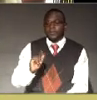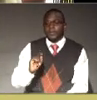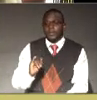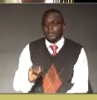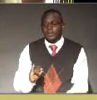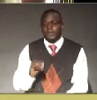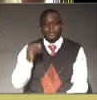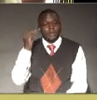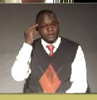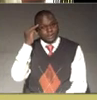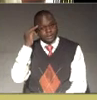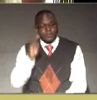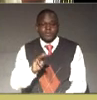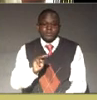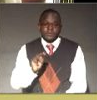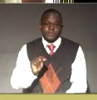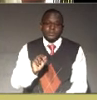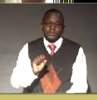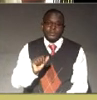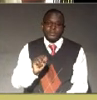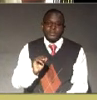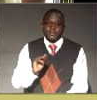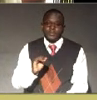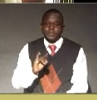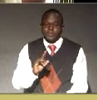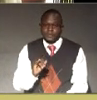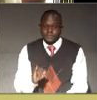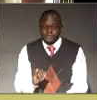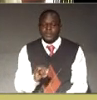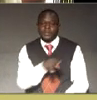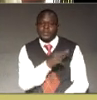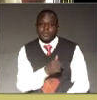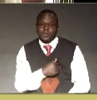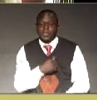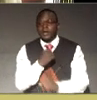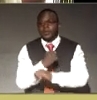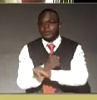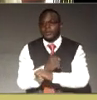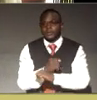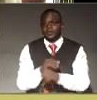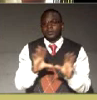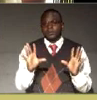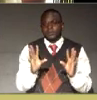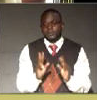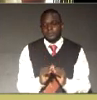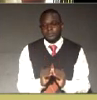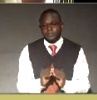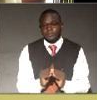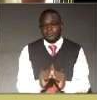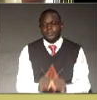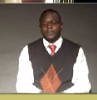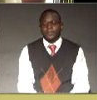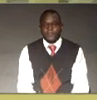on Samizi Hill. SFC runs the facility under the Ministry of Defense. UBC TV, Harriet Nambi.